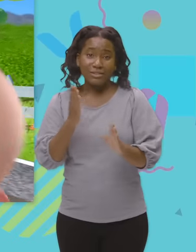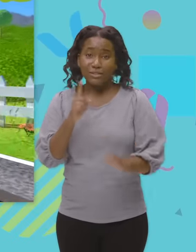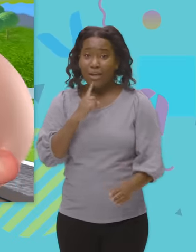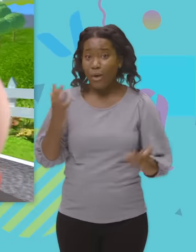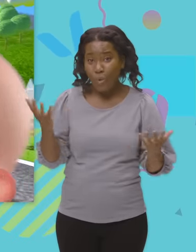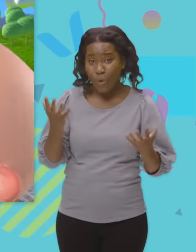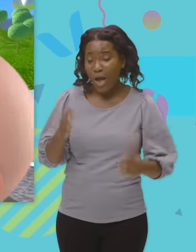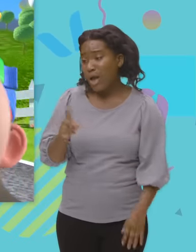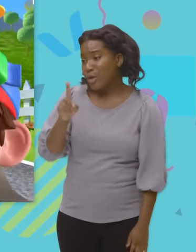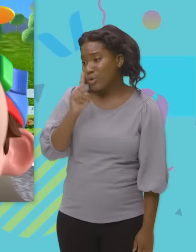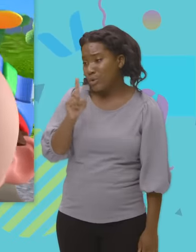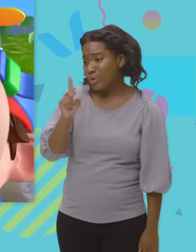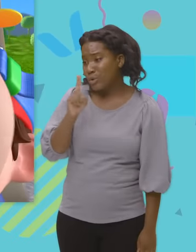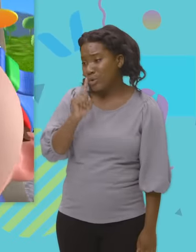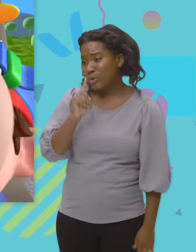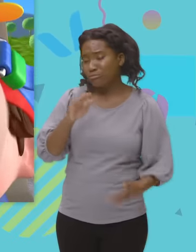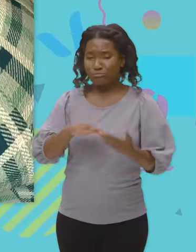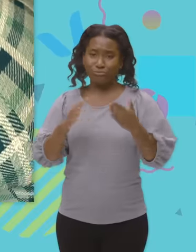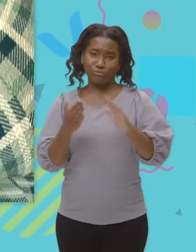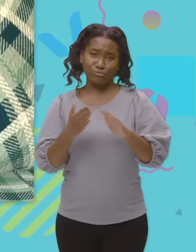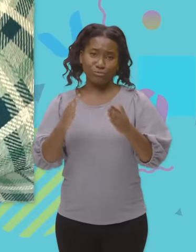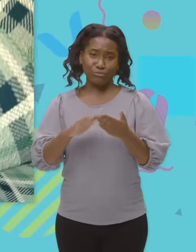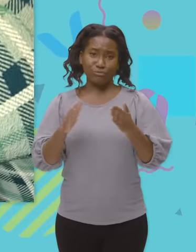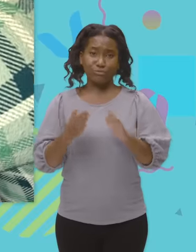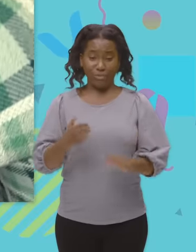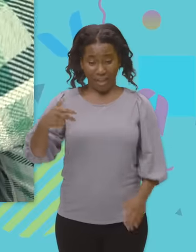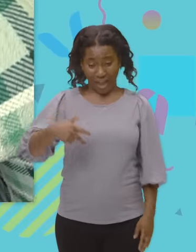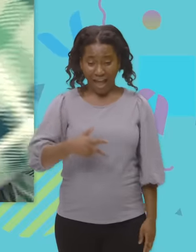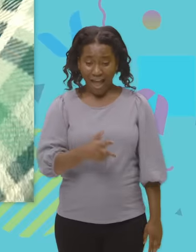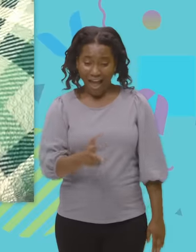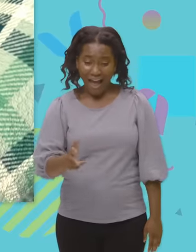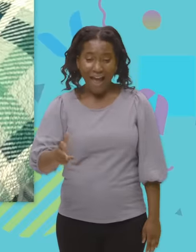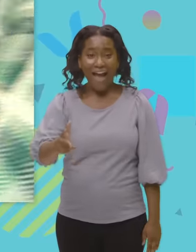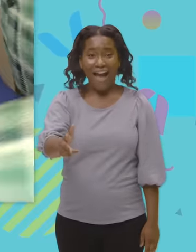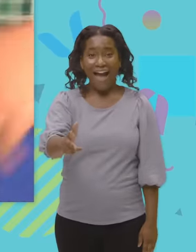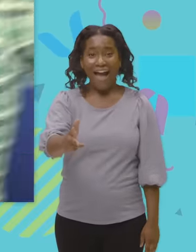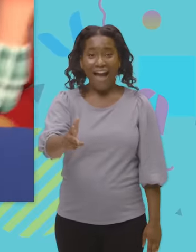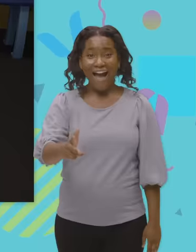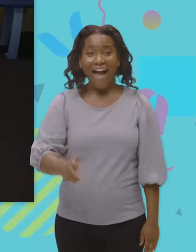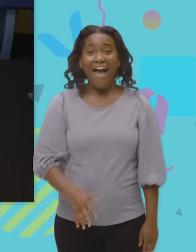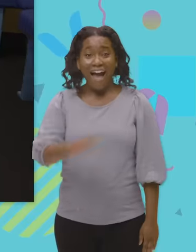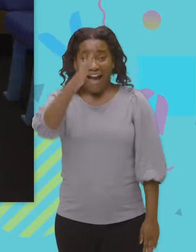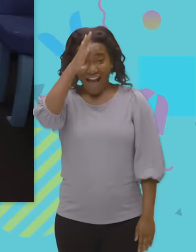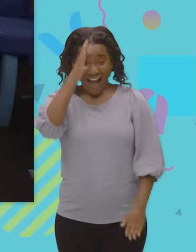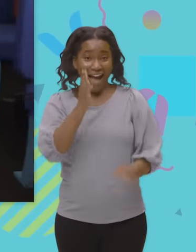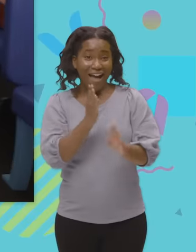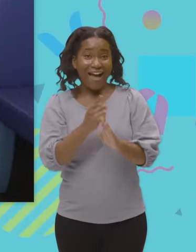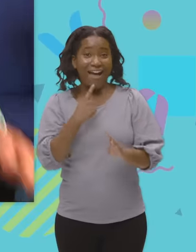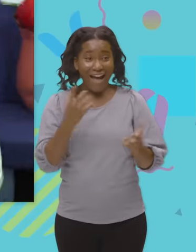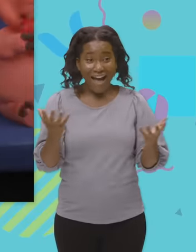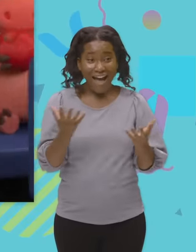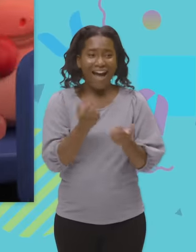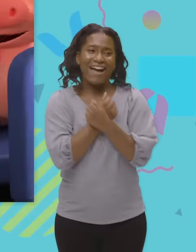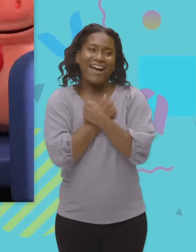the bus go shh, shh, shh, all through the town. The daddies on